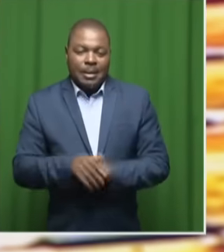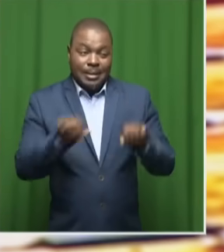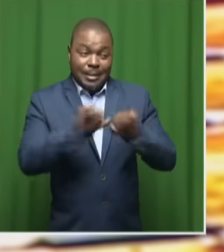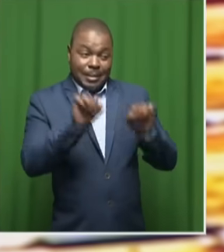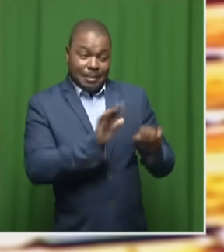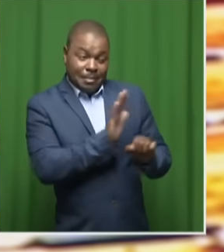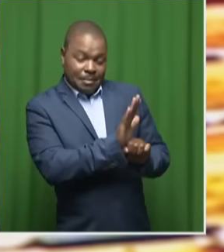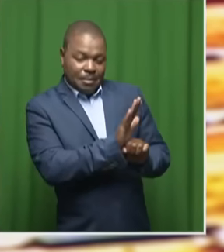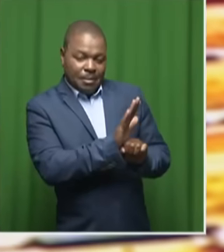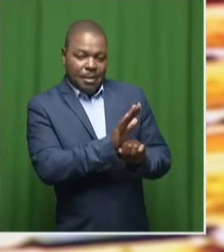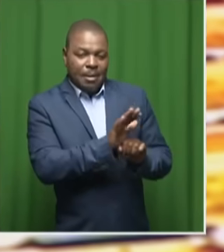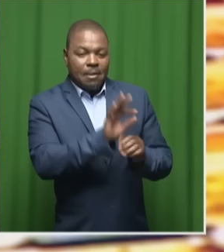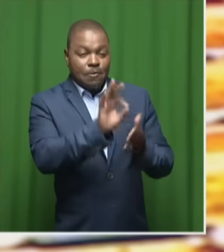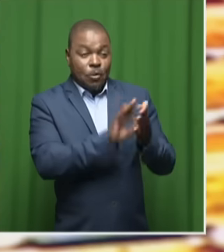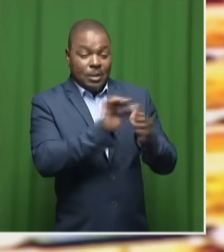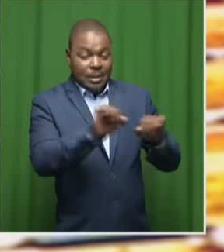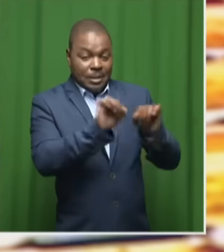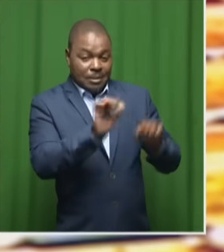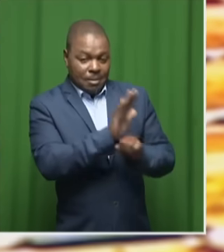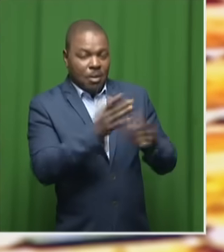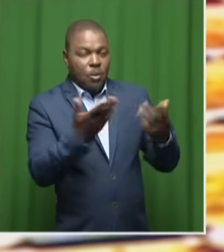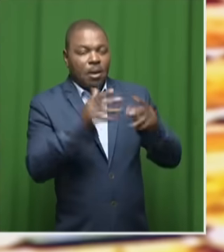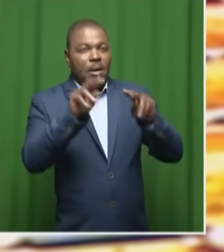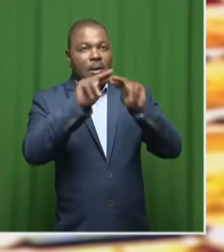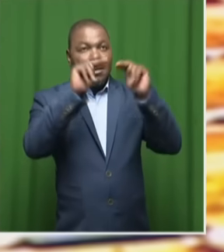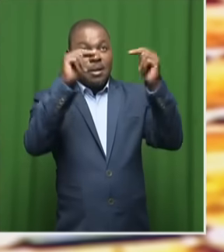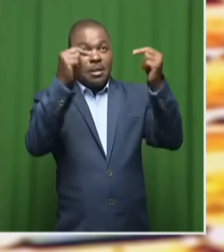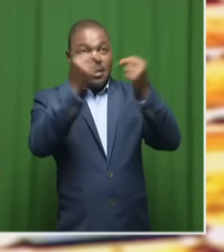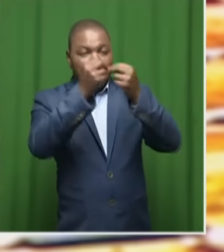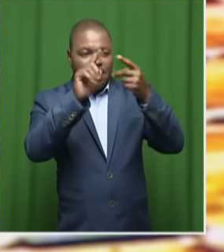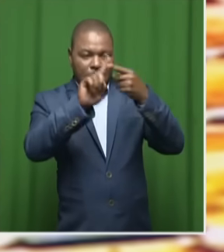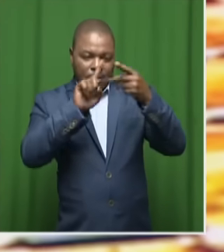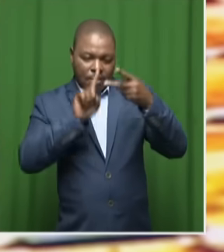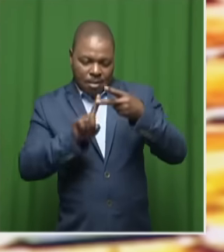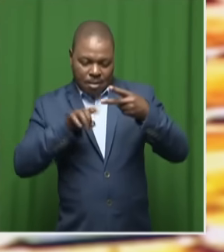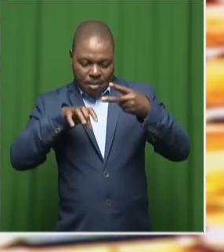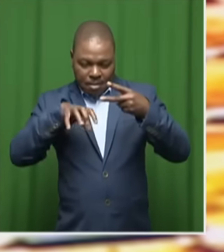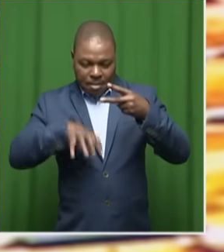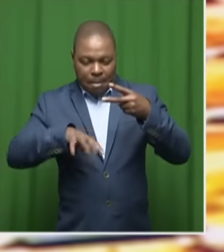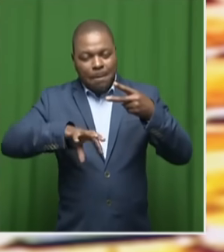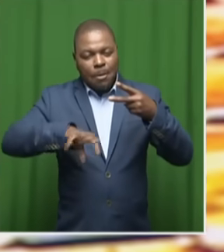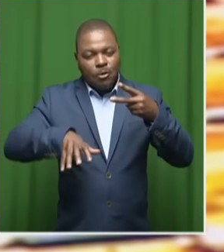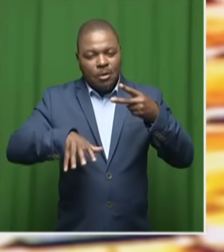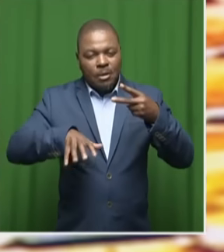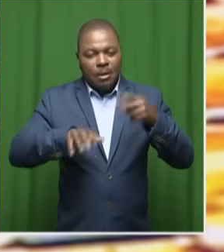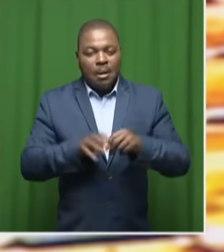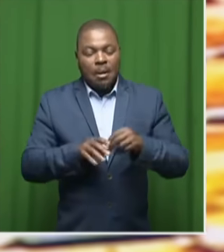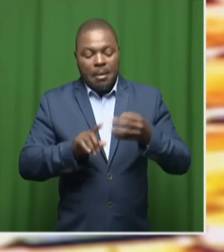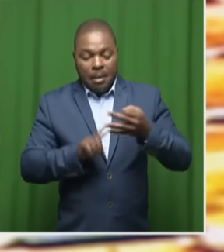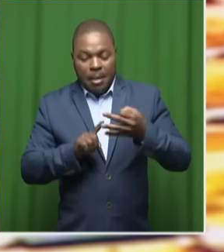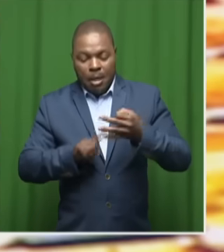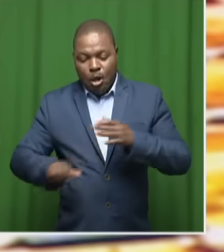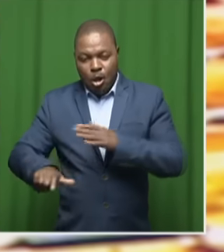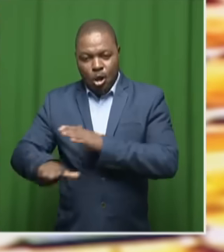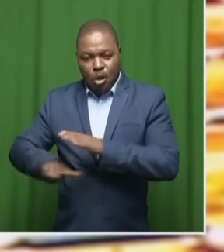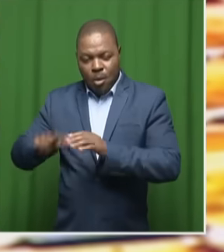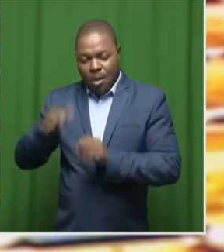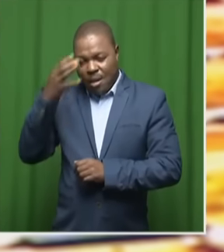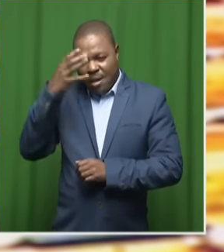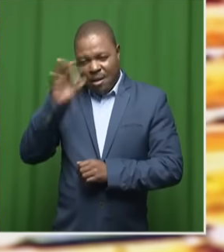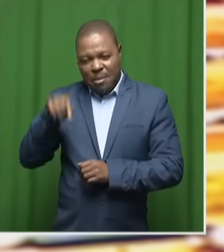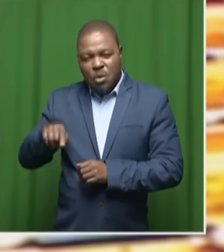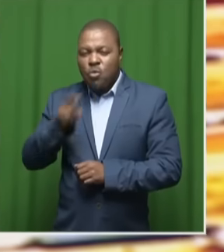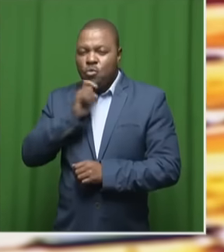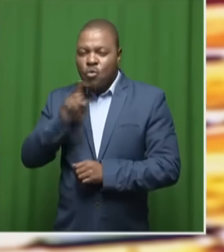system, electoral system in the national and provincial elections, whereas in the local government elections we